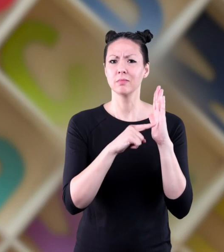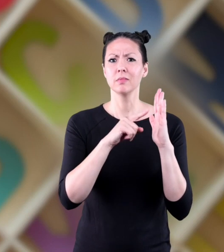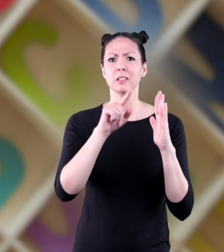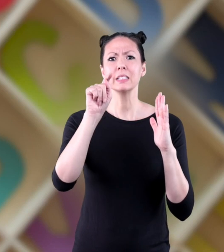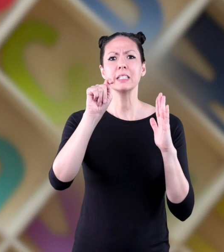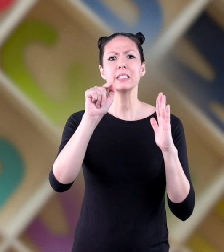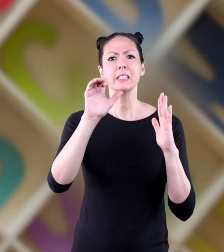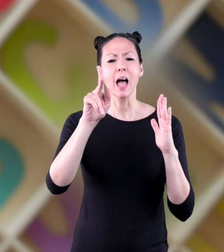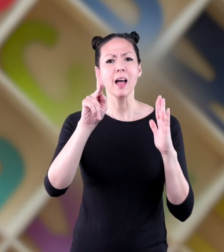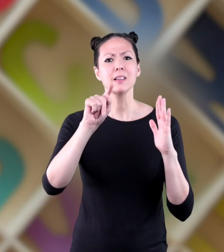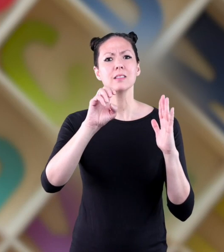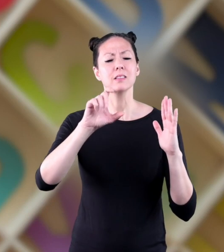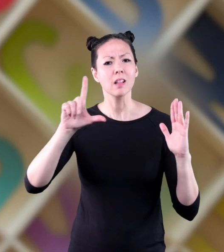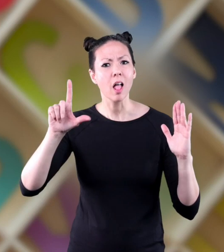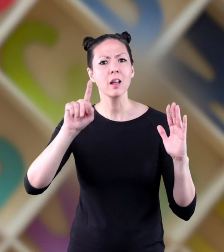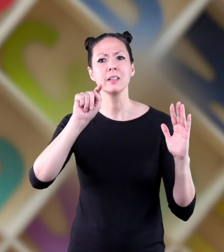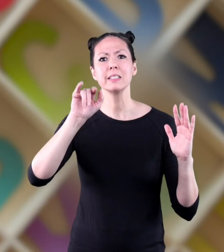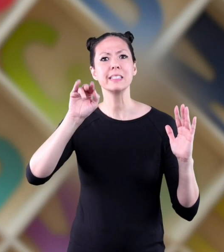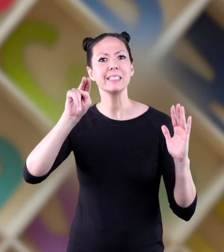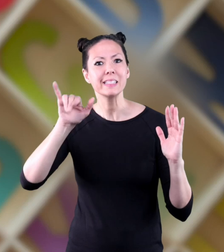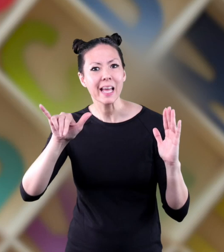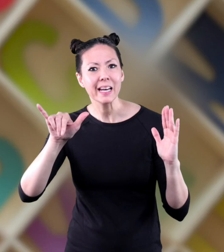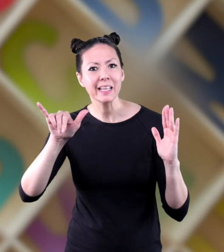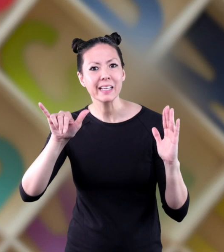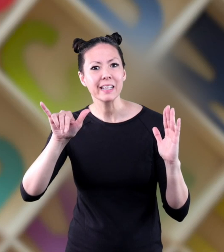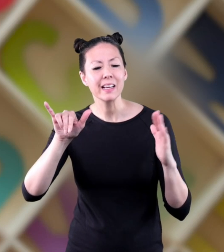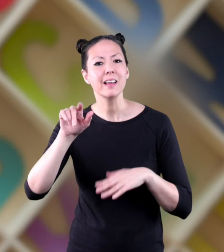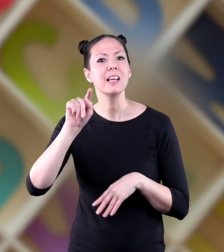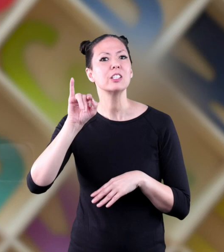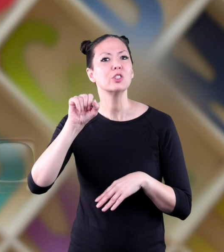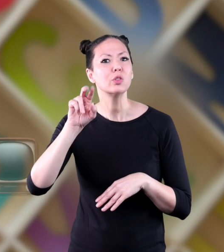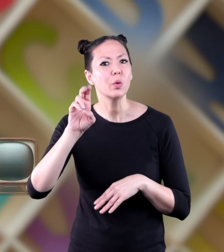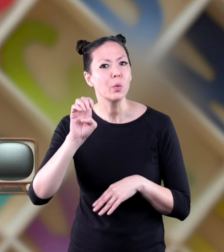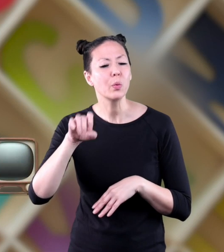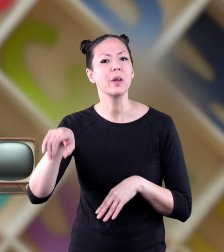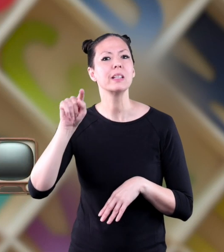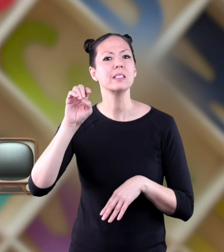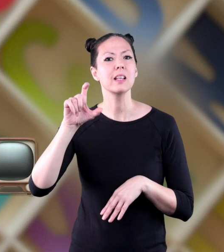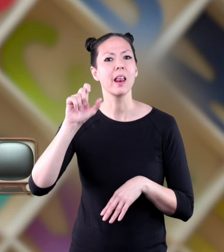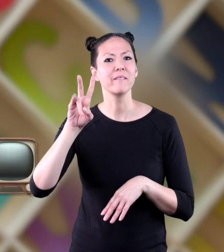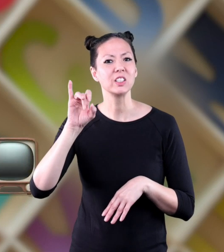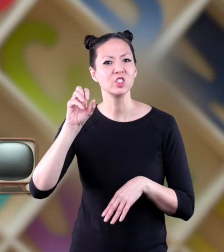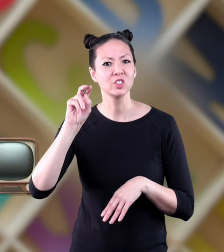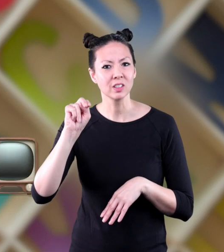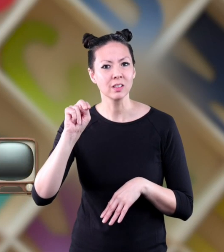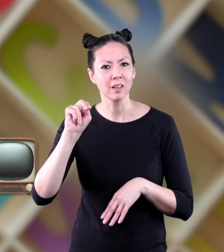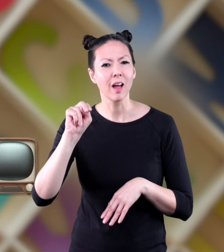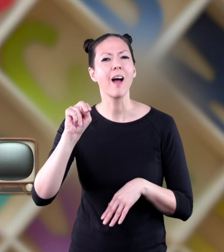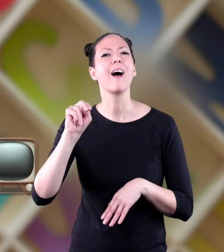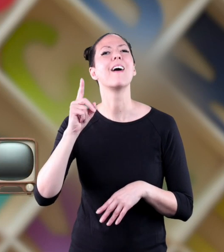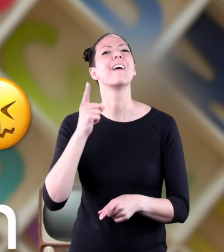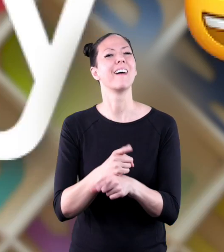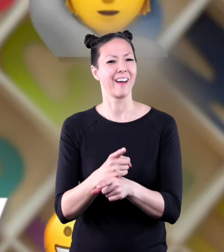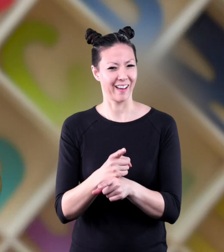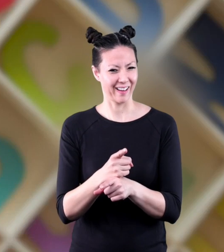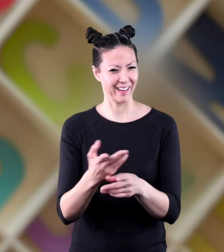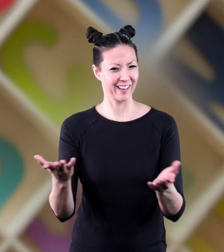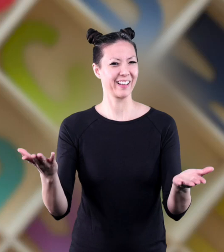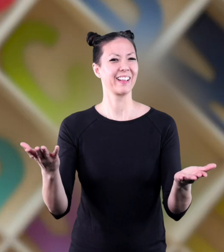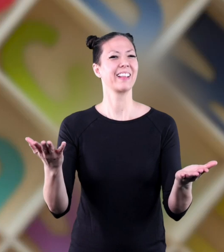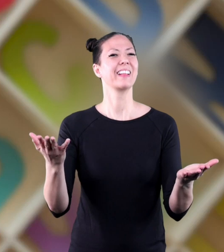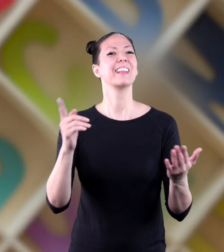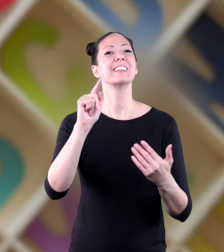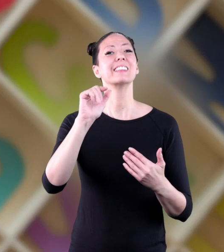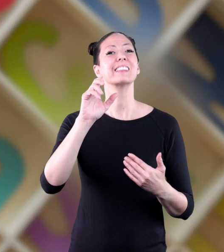Tack, tell, tiny, tissue, television. You got it!